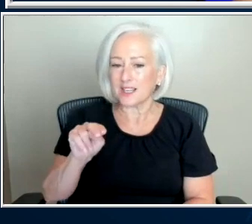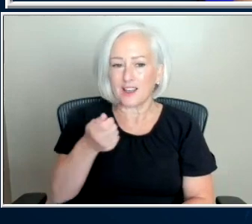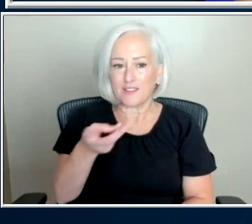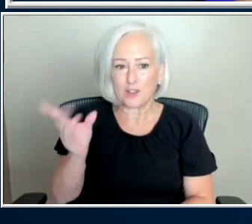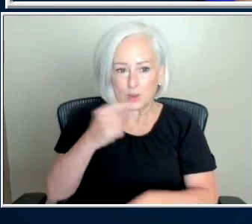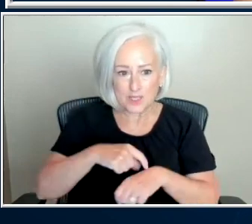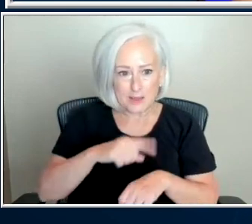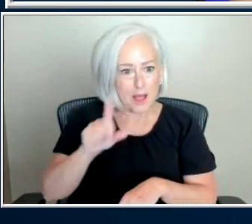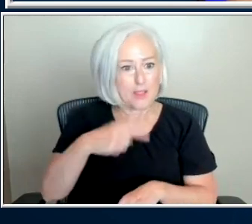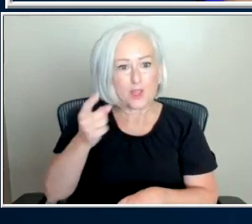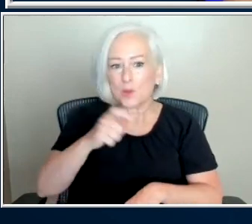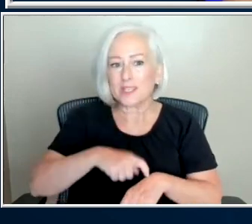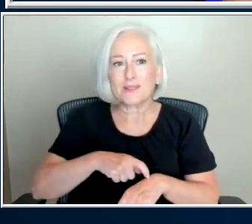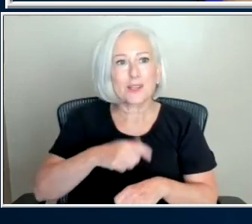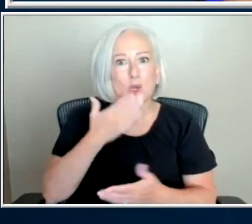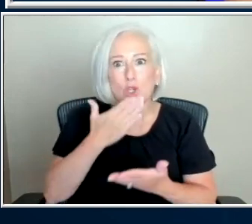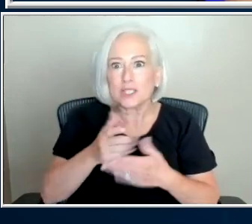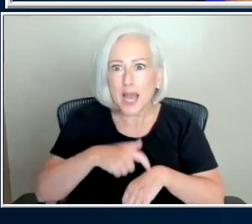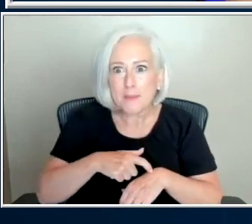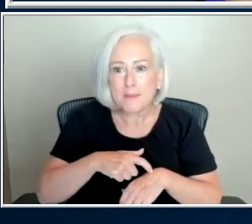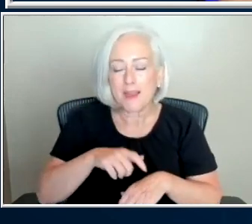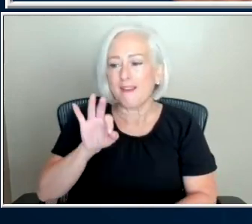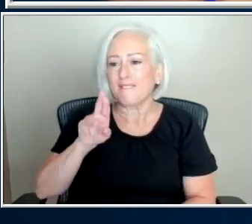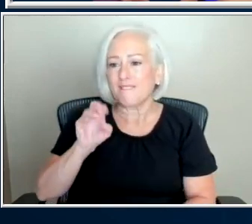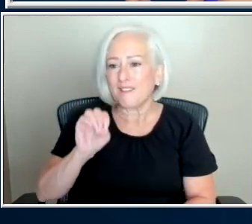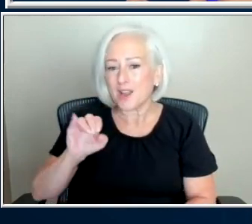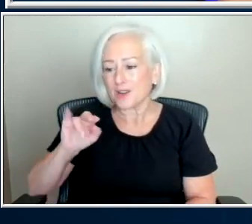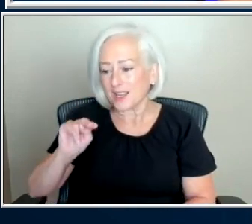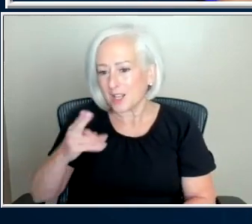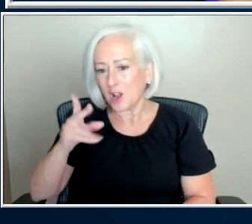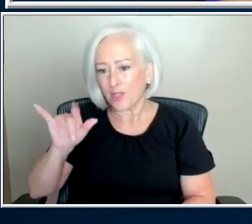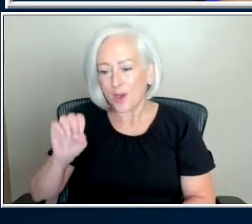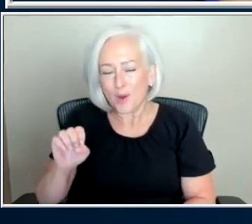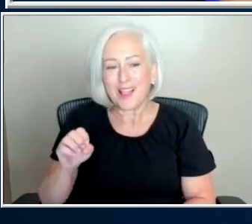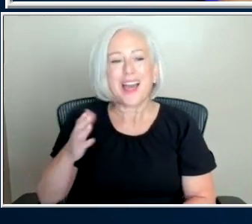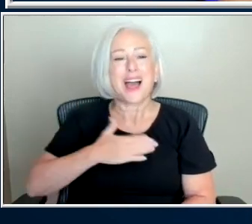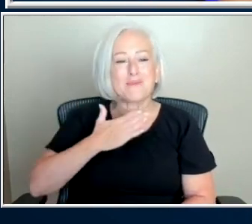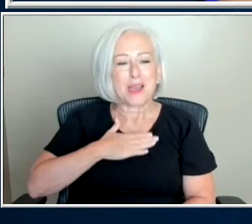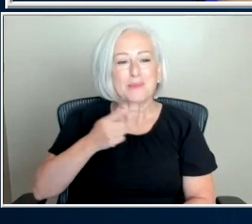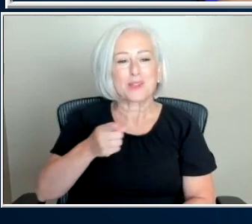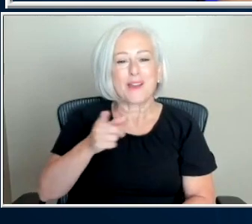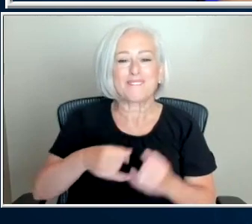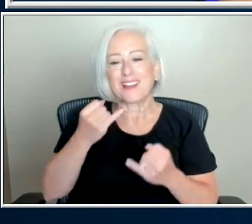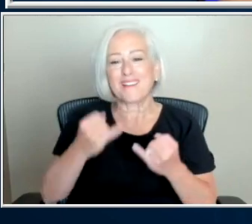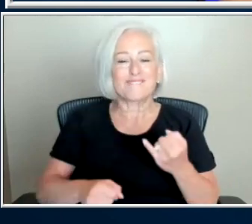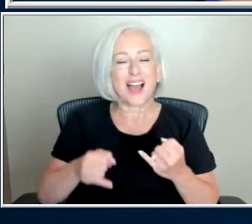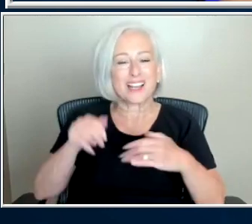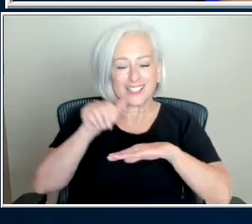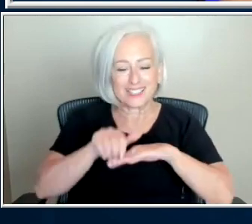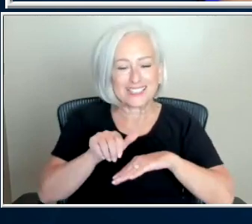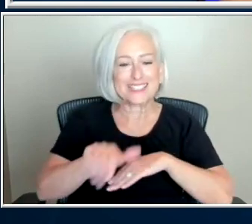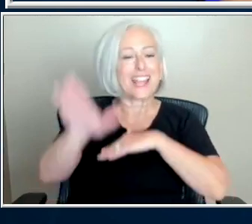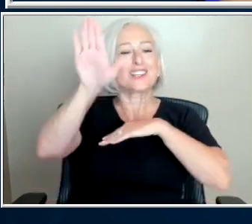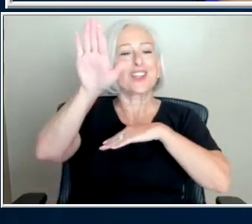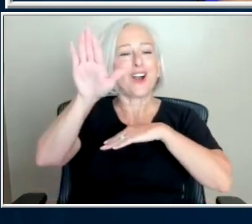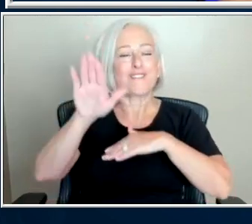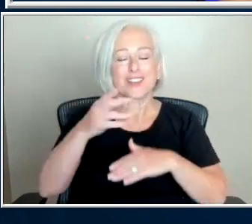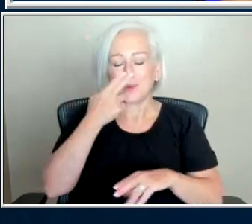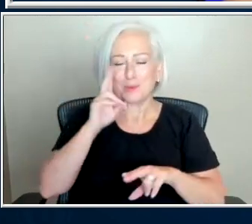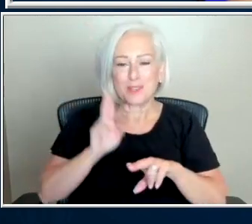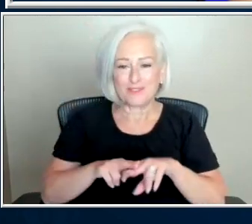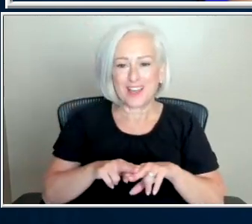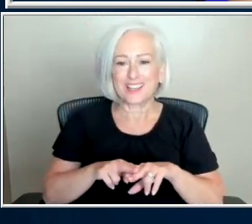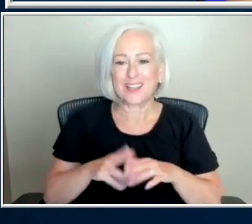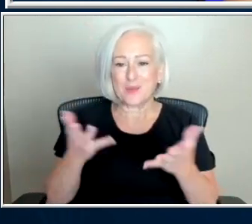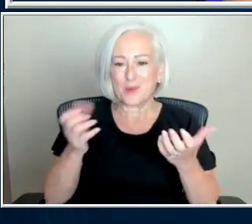in the hole. That was so cool. So I'm glad you're giving a final send-off. Yeah. Good for you. That'll be really fun. We want to see pictures. Have a great